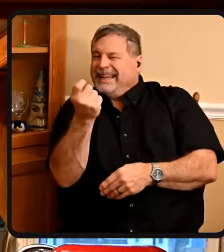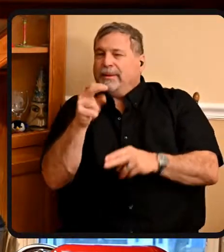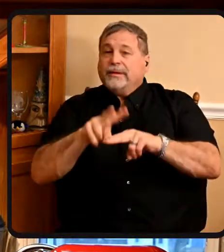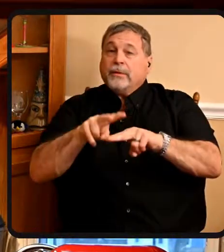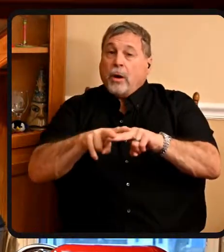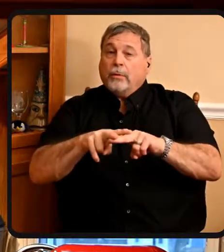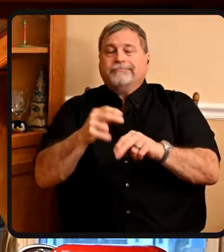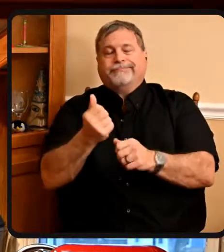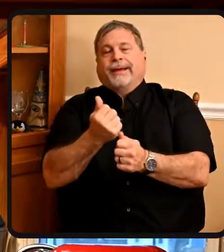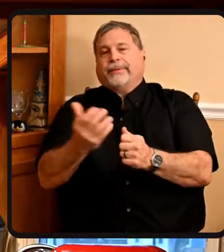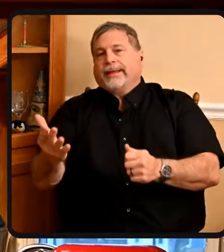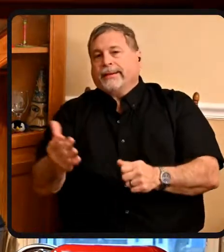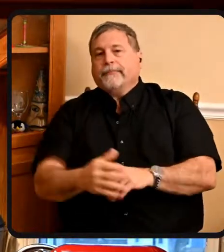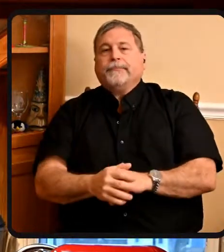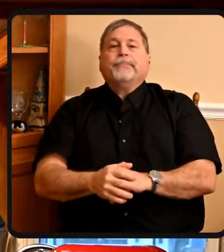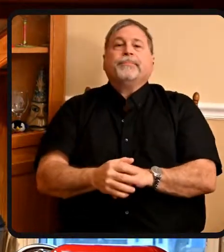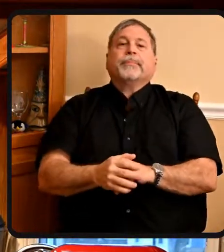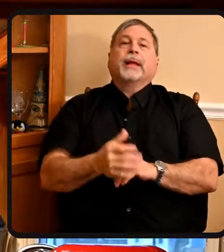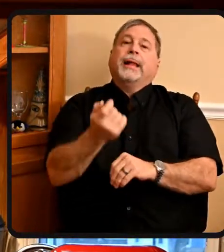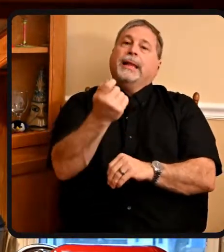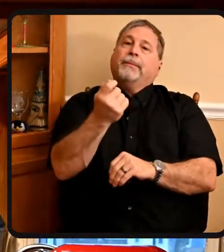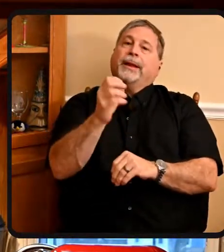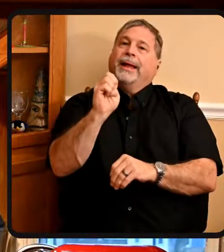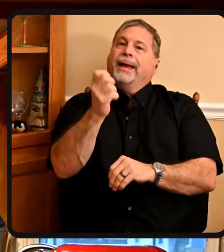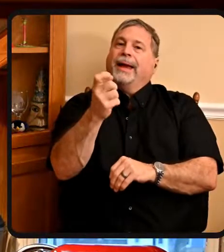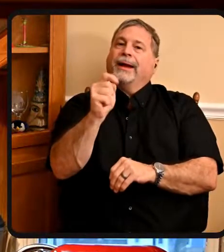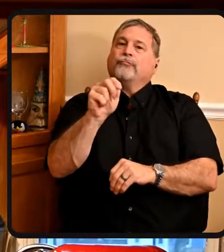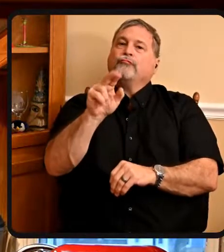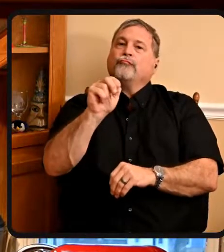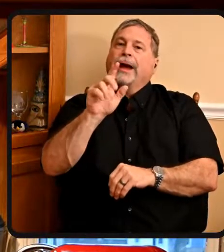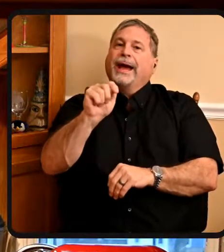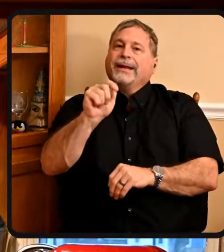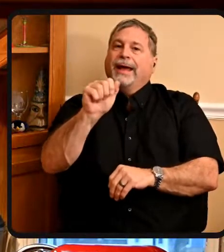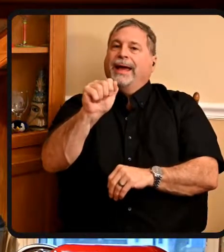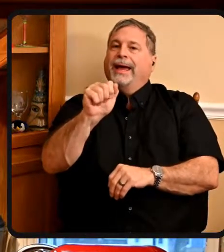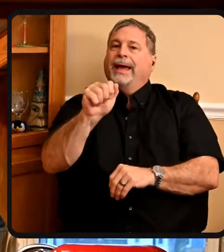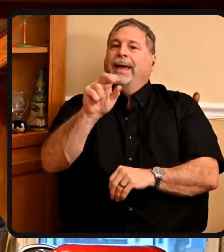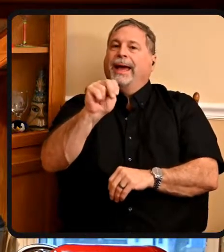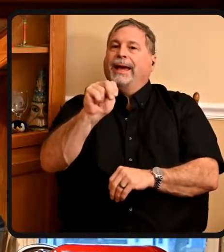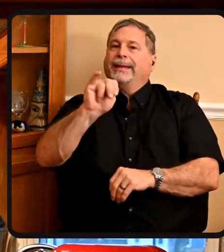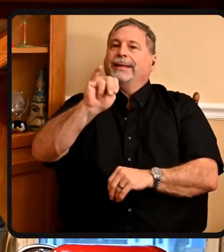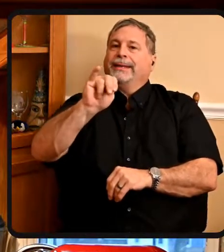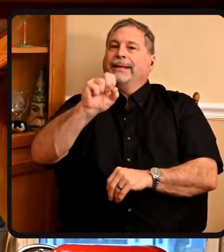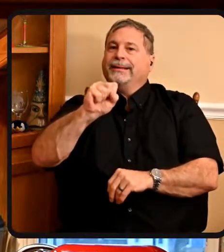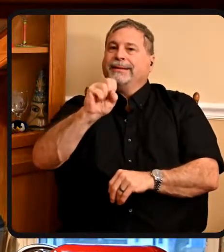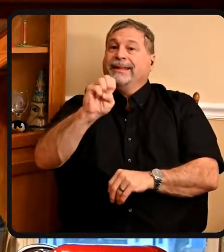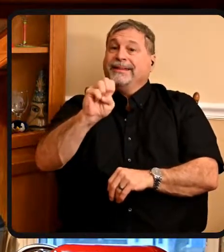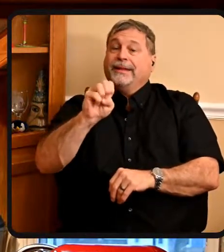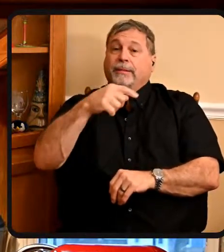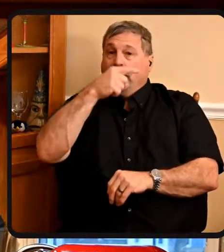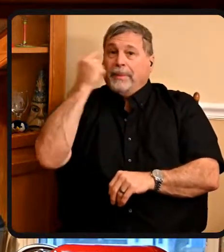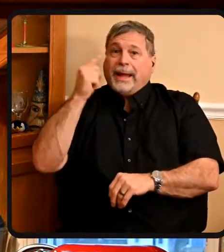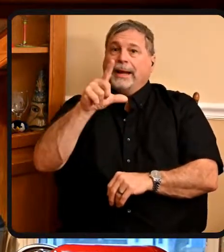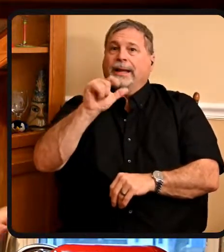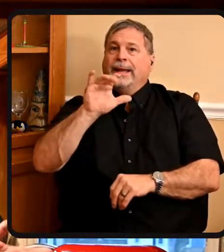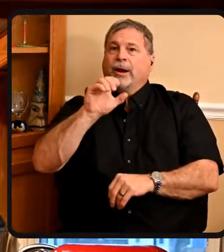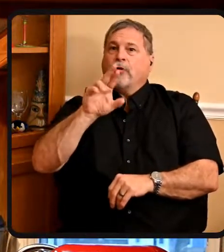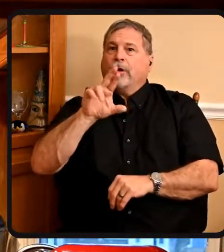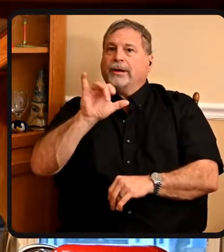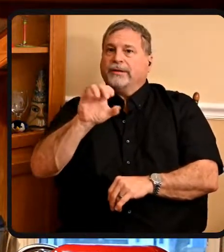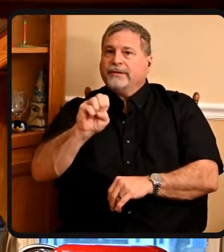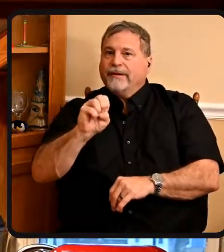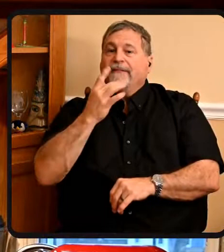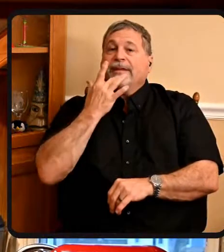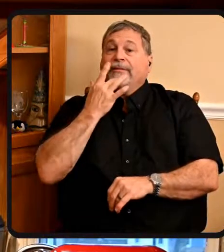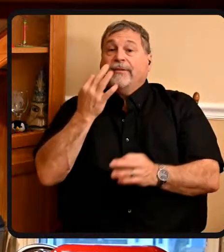a little pinch of salt like you do with everything. We're going to put a little bit of extract of anise, which is the black licorice flavor. If you don't like it, leave it